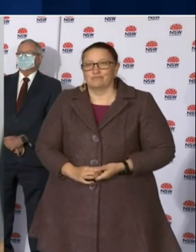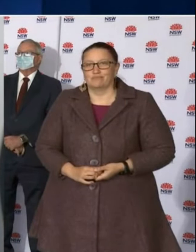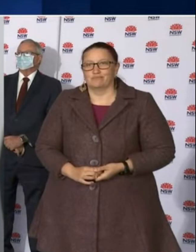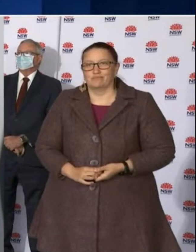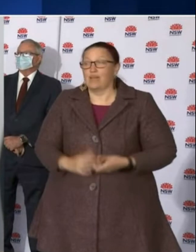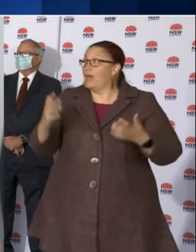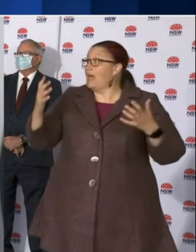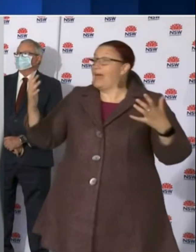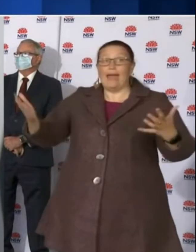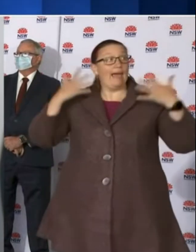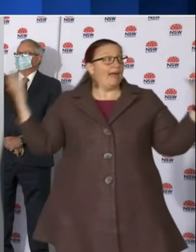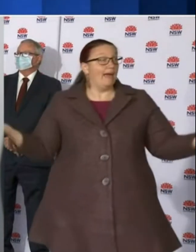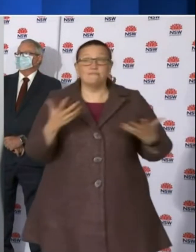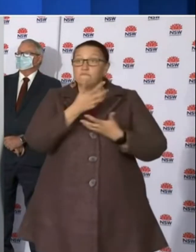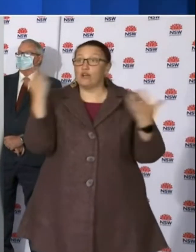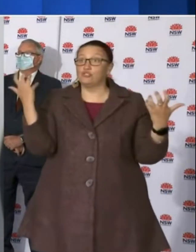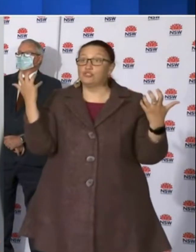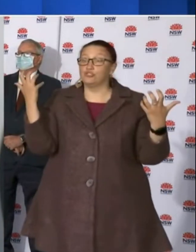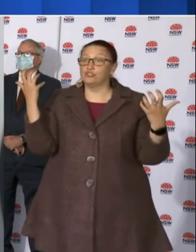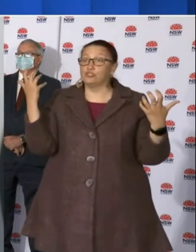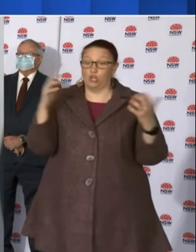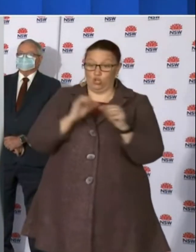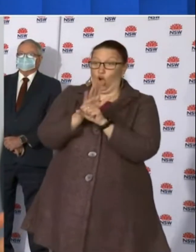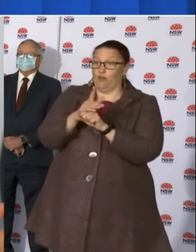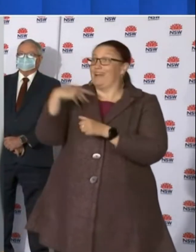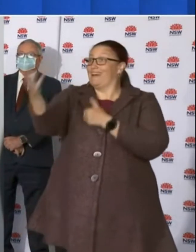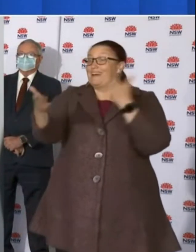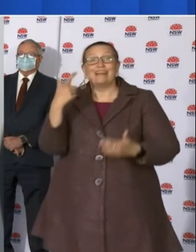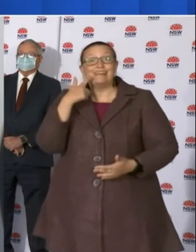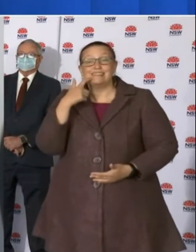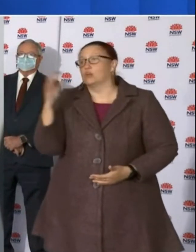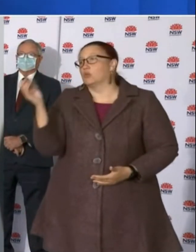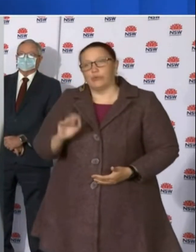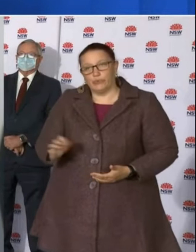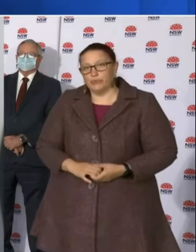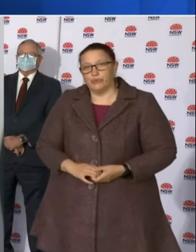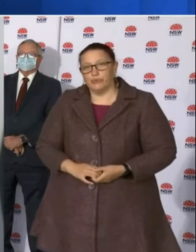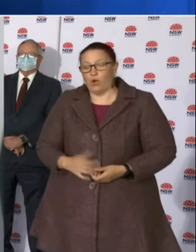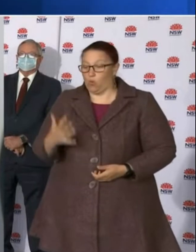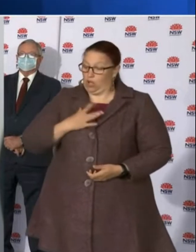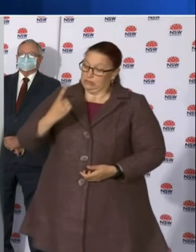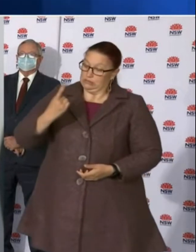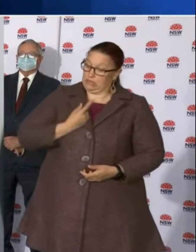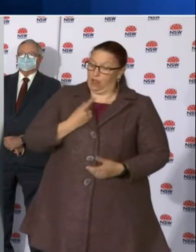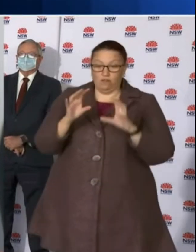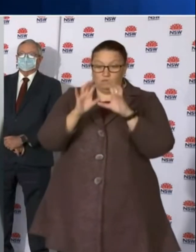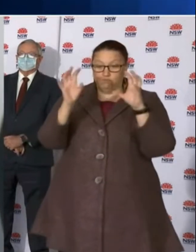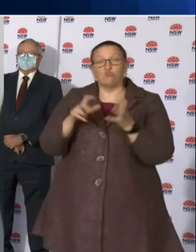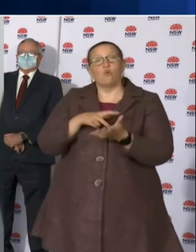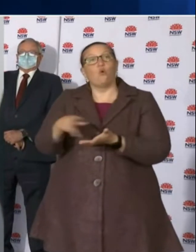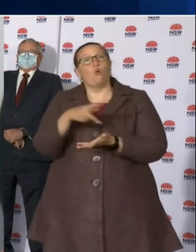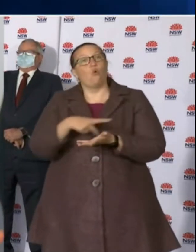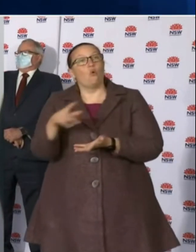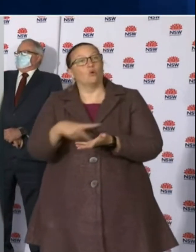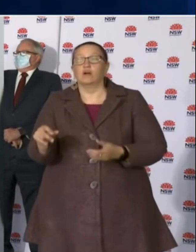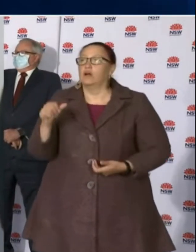outdoor environments. What we want to do is give the freedom so that if you want to do a bush walk by yourself, if you want to walk along the beach by